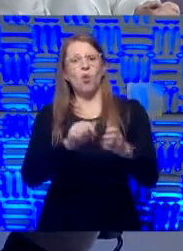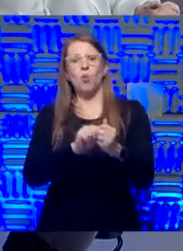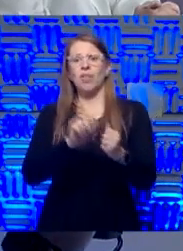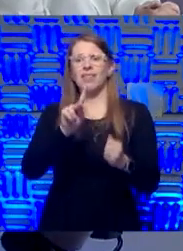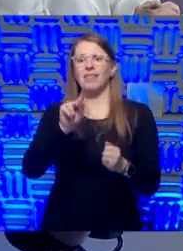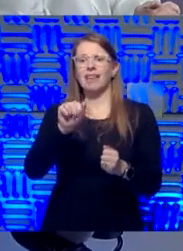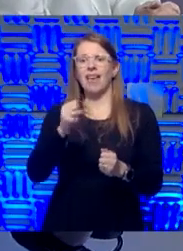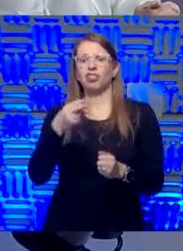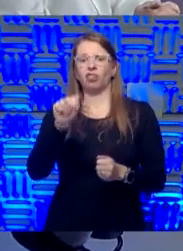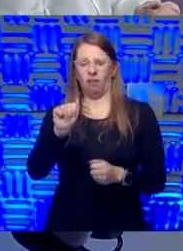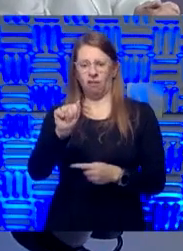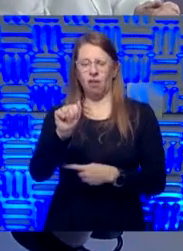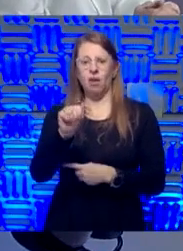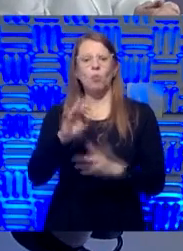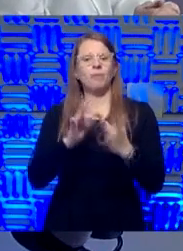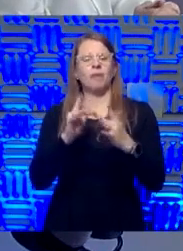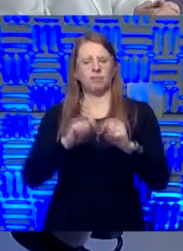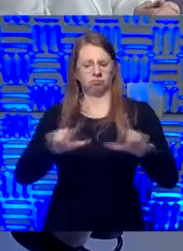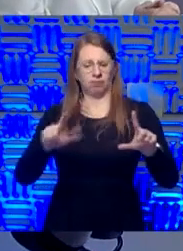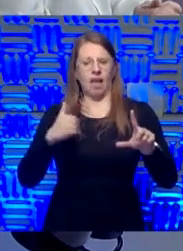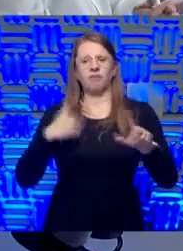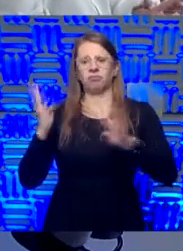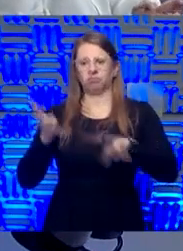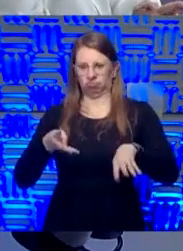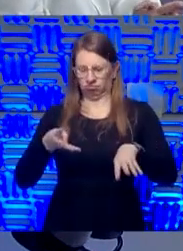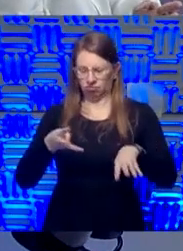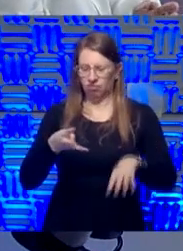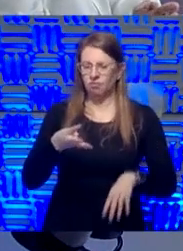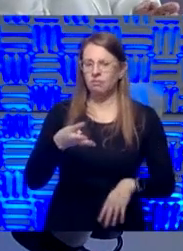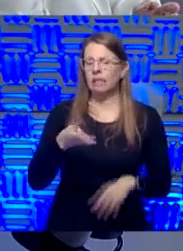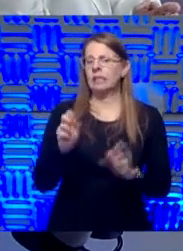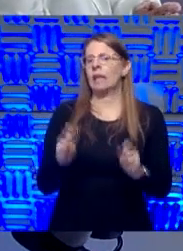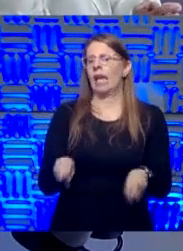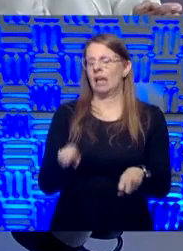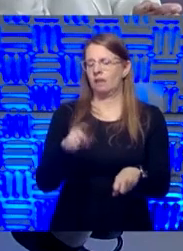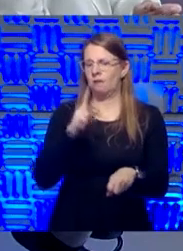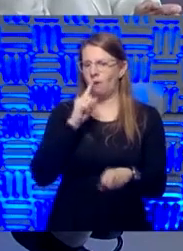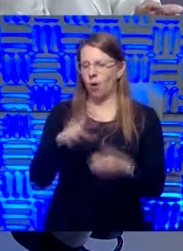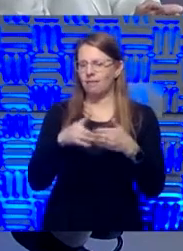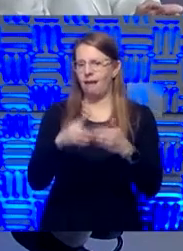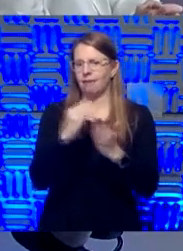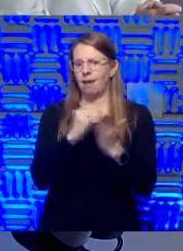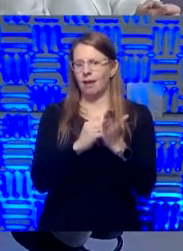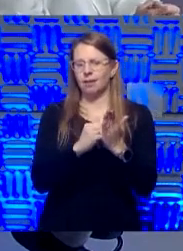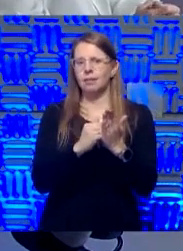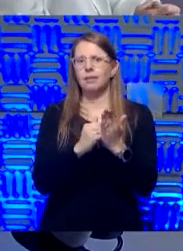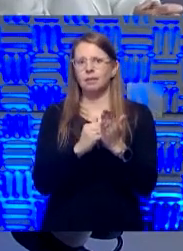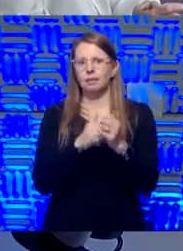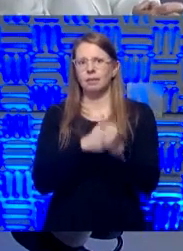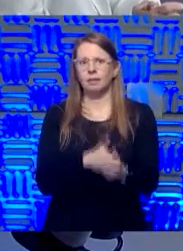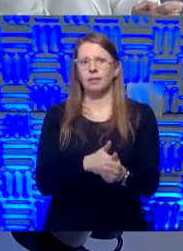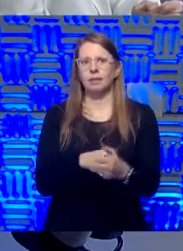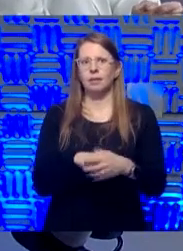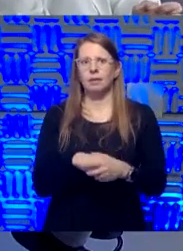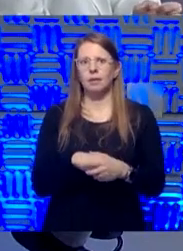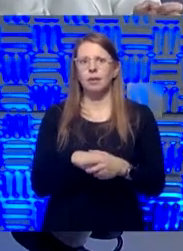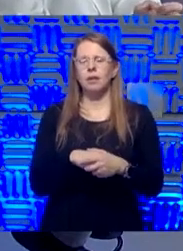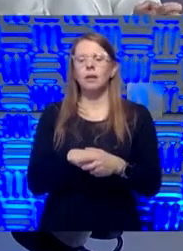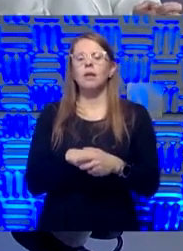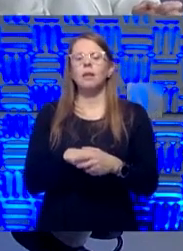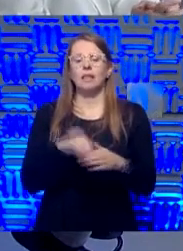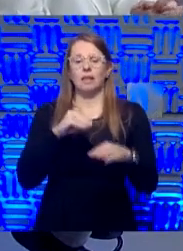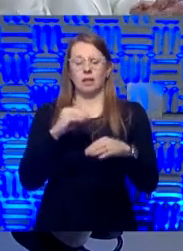a website, and you can download the guidelines and implementation of these. It's an excellent, it was reviewed by our Sports Medicine